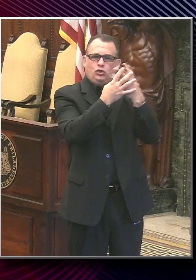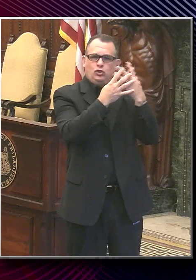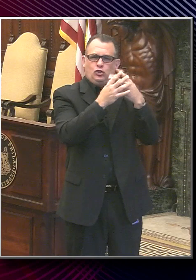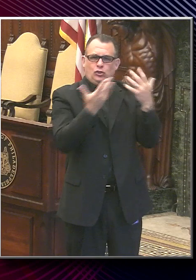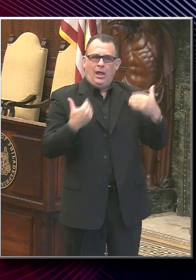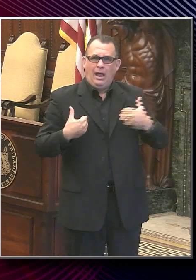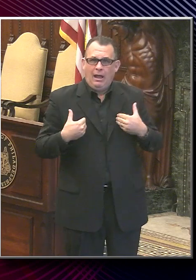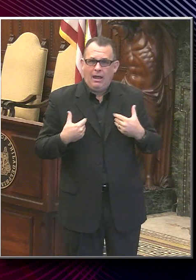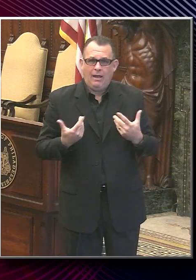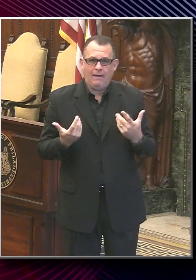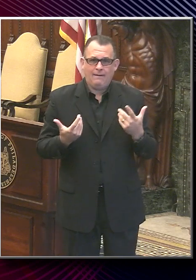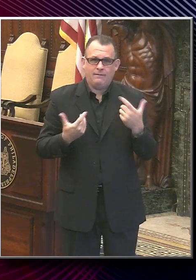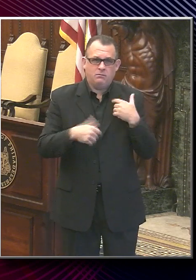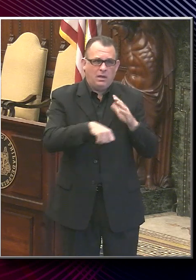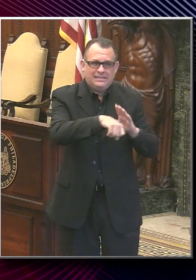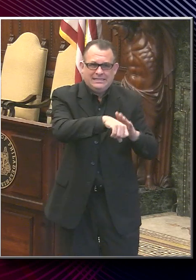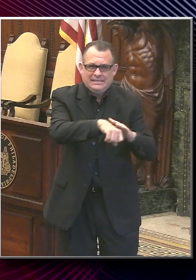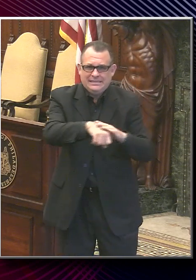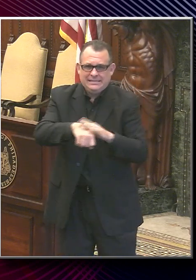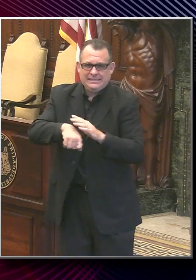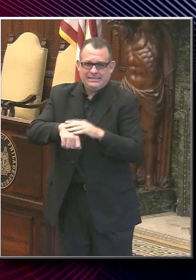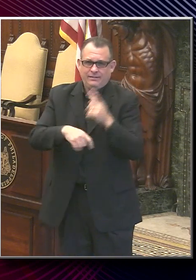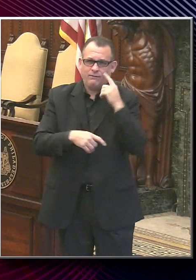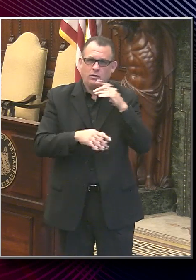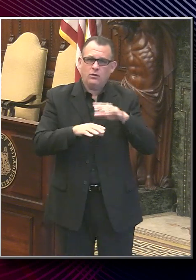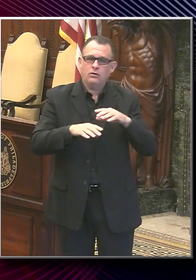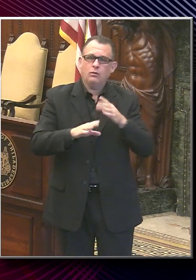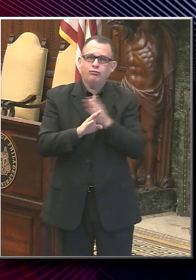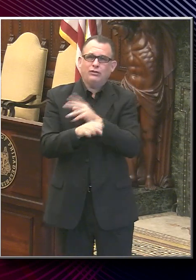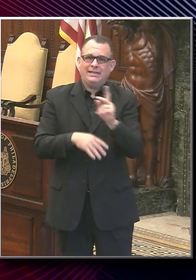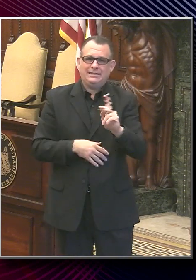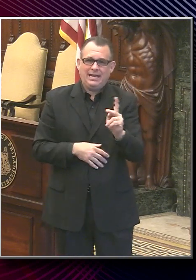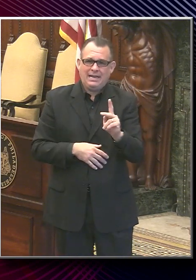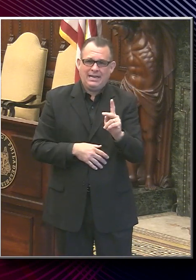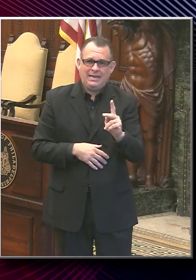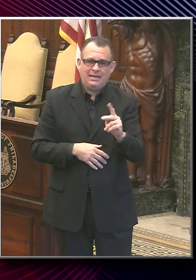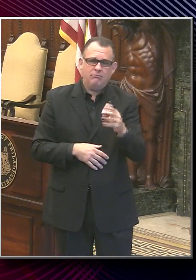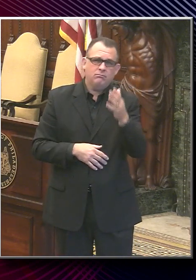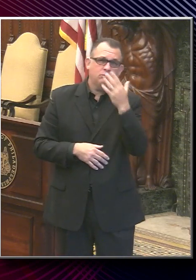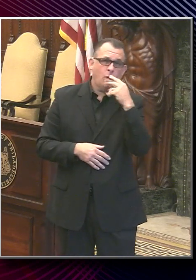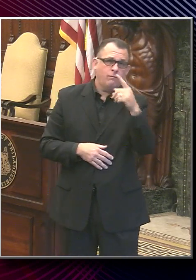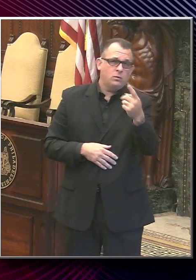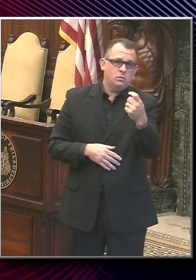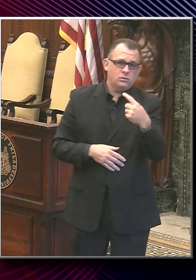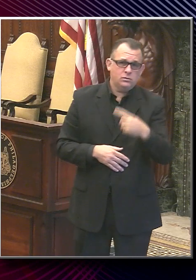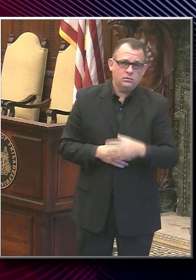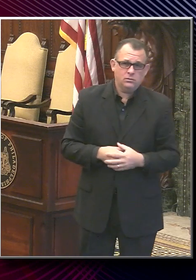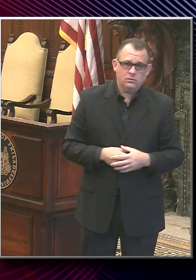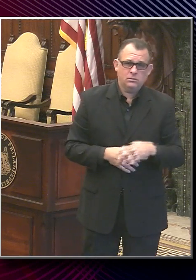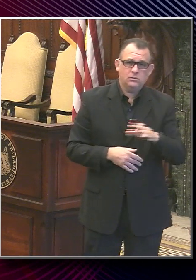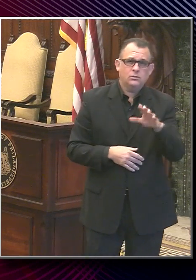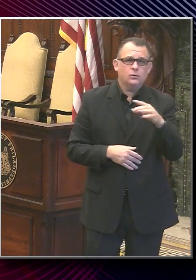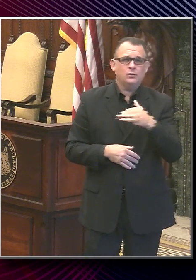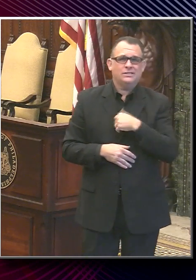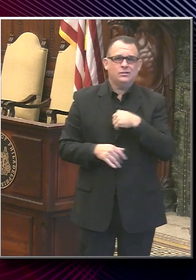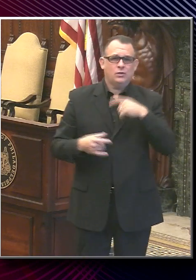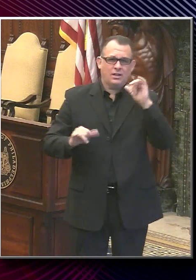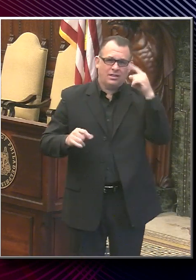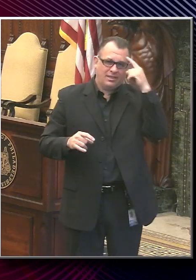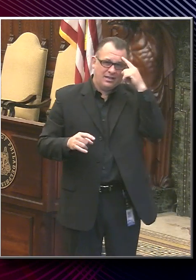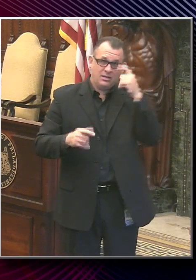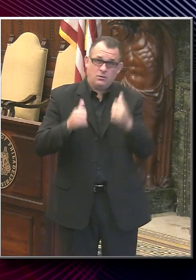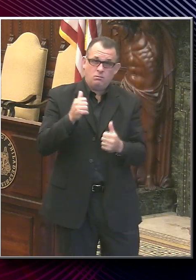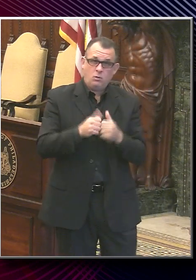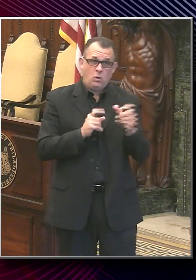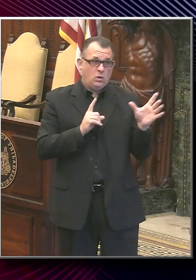or thought around that? Yeah, thanks for the question. So we still think that the predominant mode for transmission is